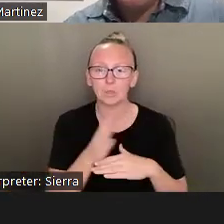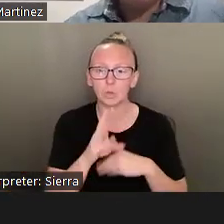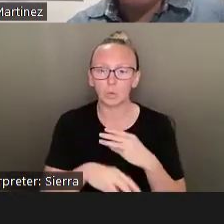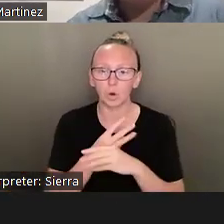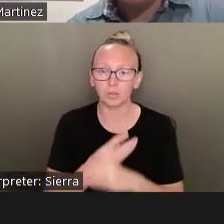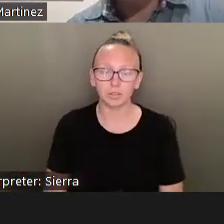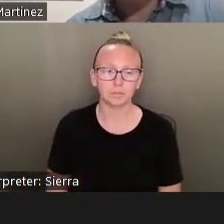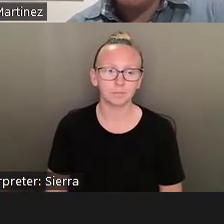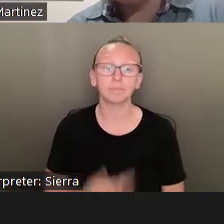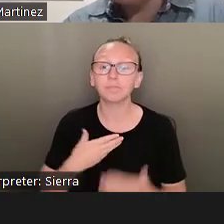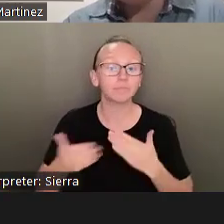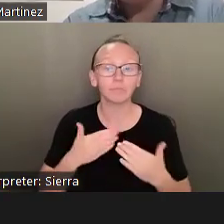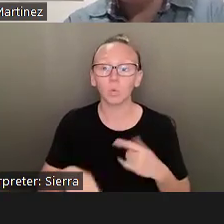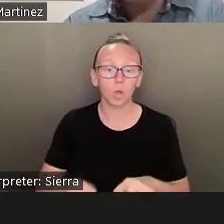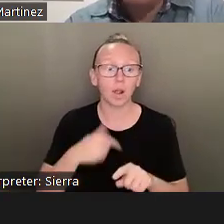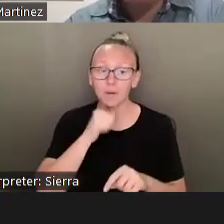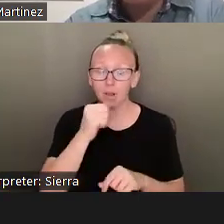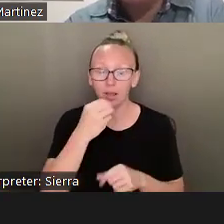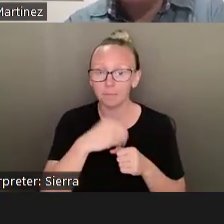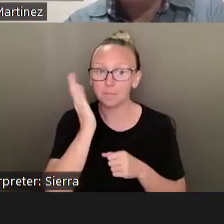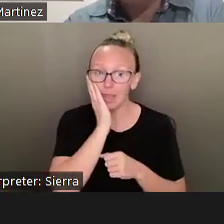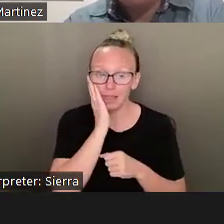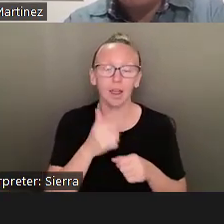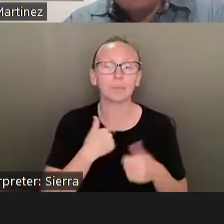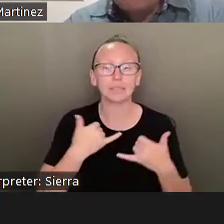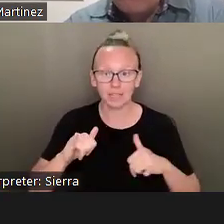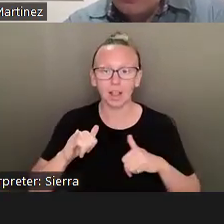Even when I am not in bed, I am traveling to those same places.